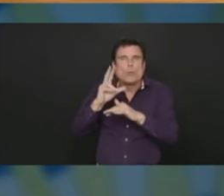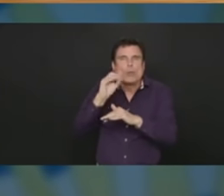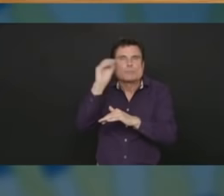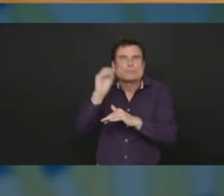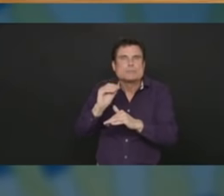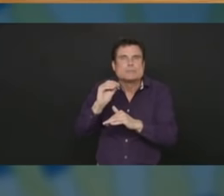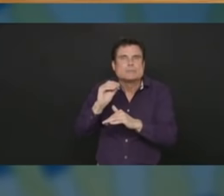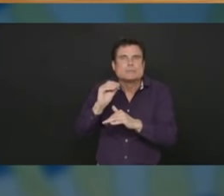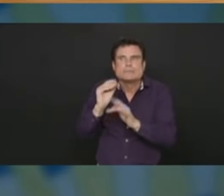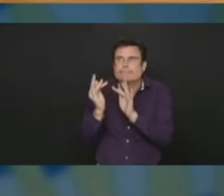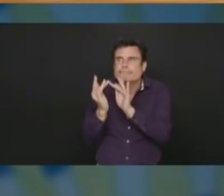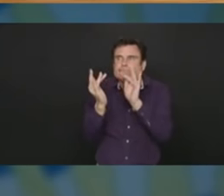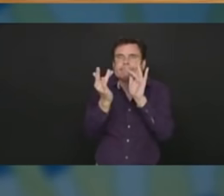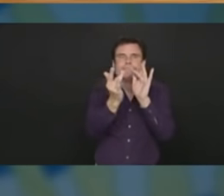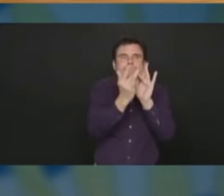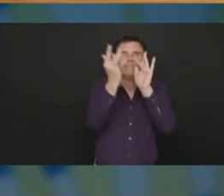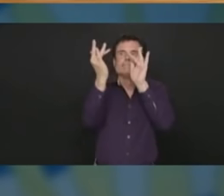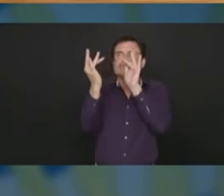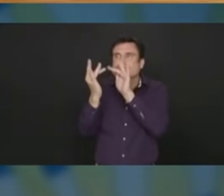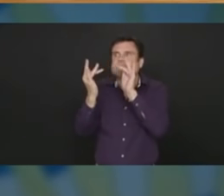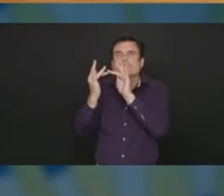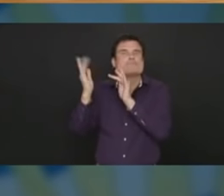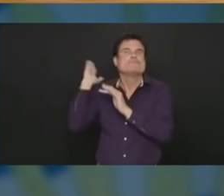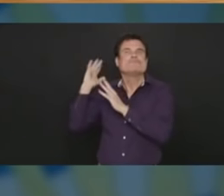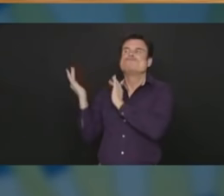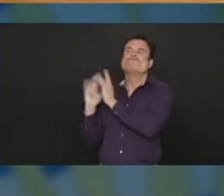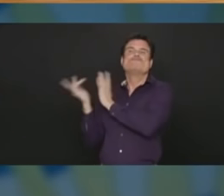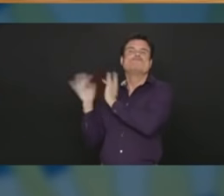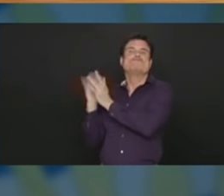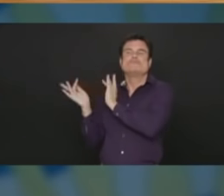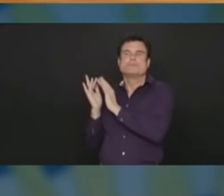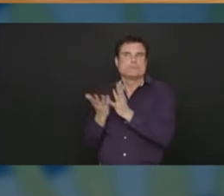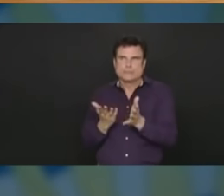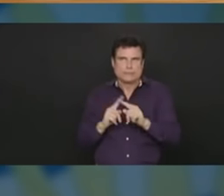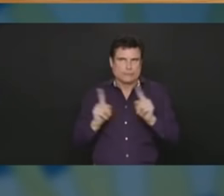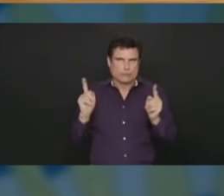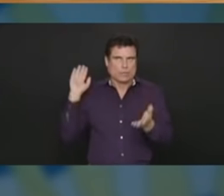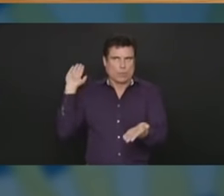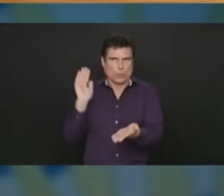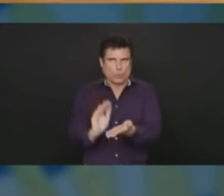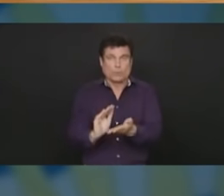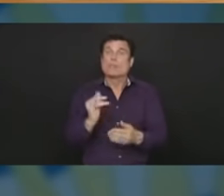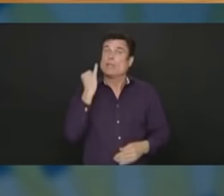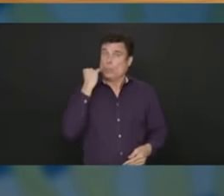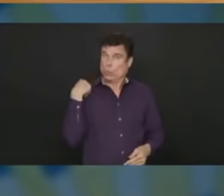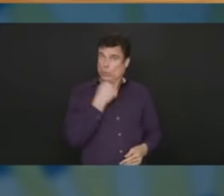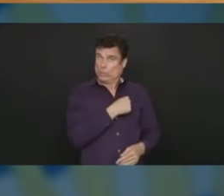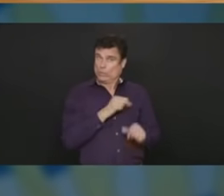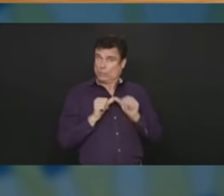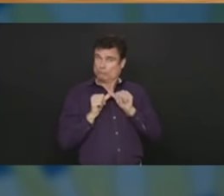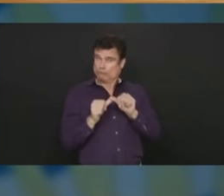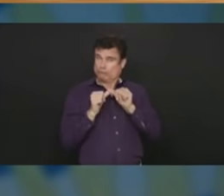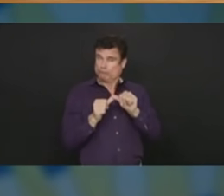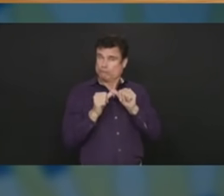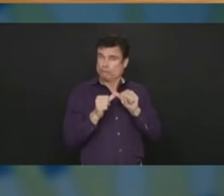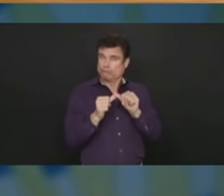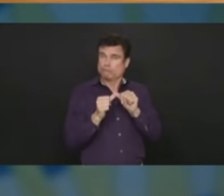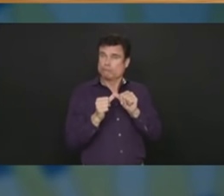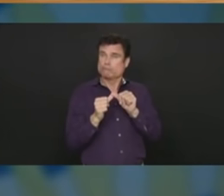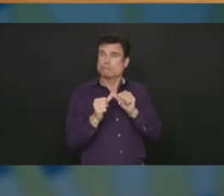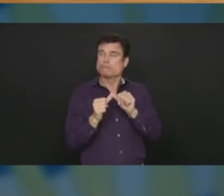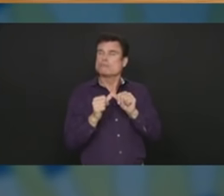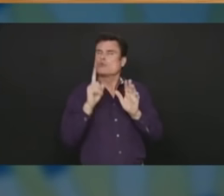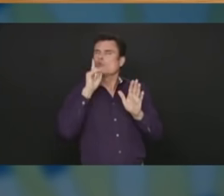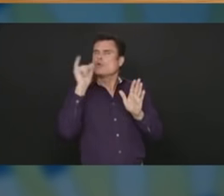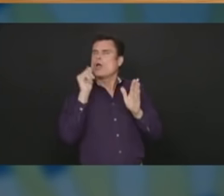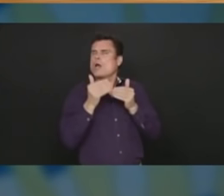ways that we can look at this. One is what can happen if we have more unprotected contacts with more people, and the second is how